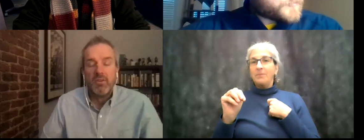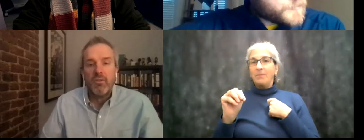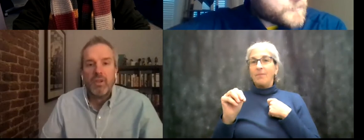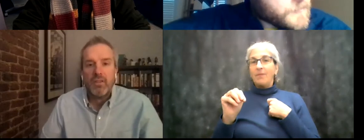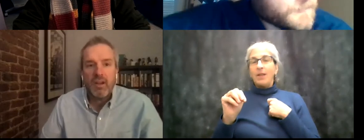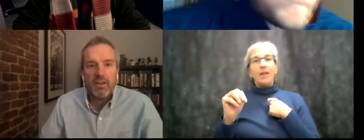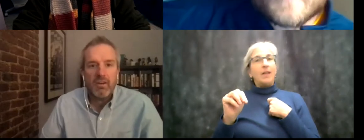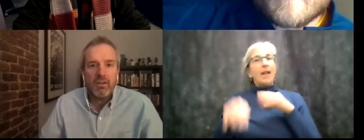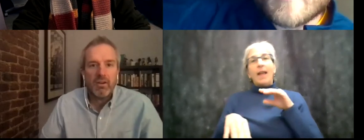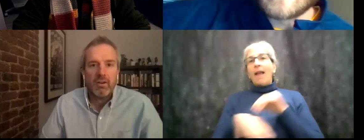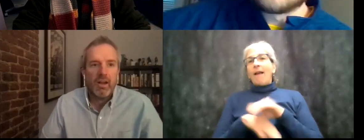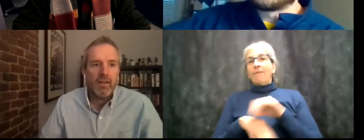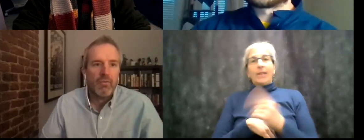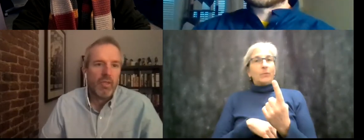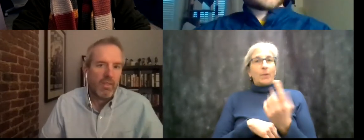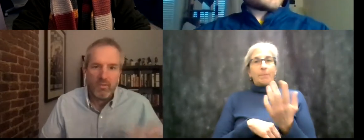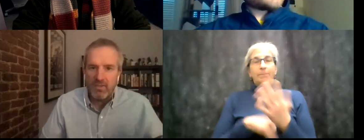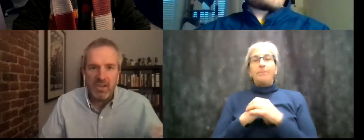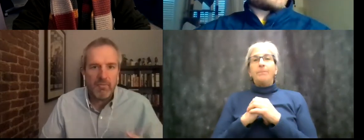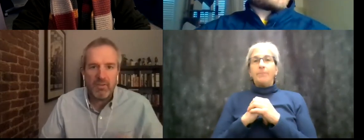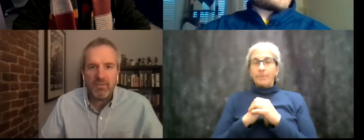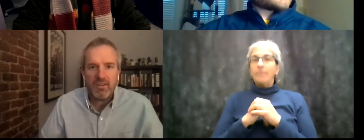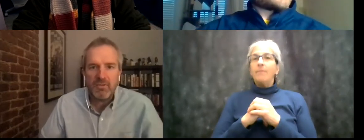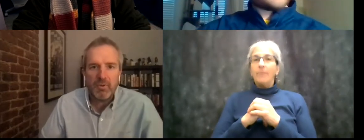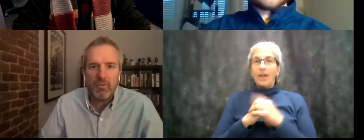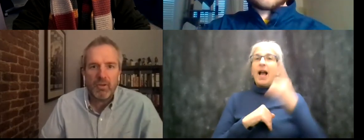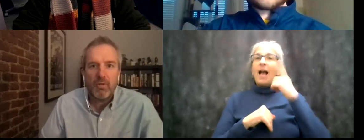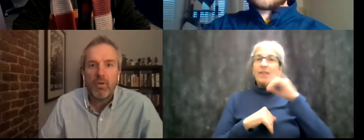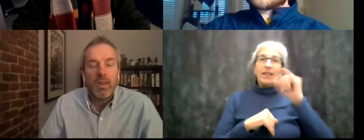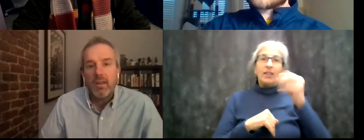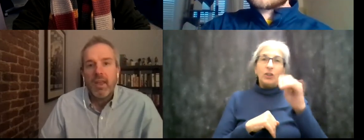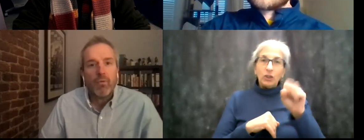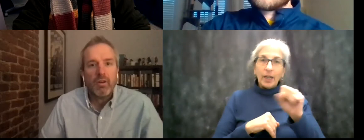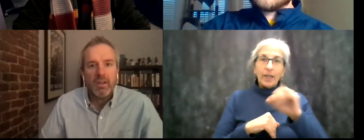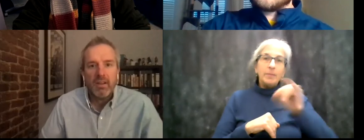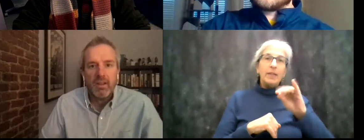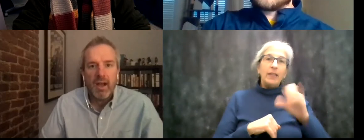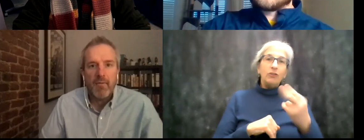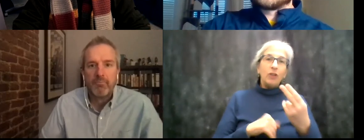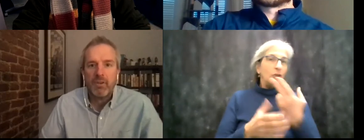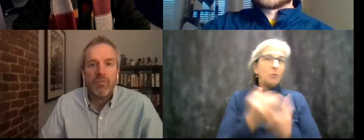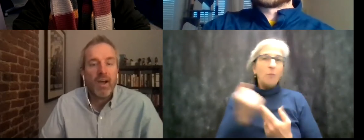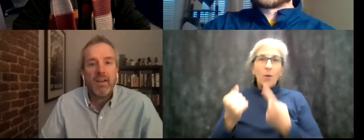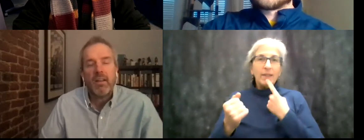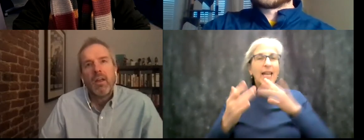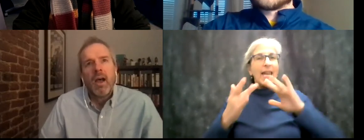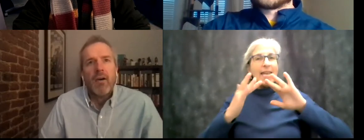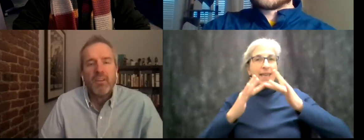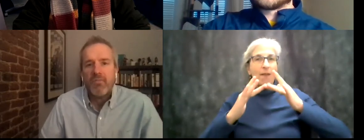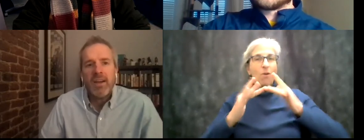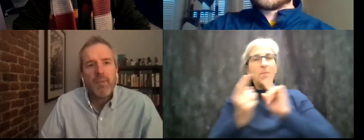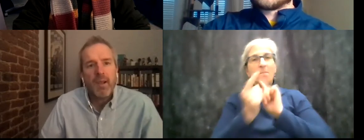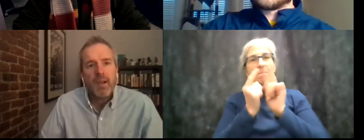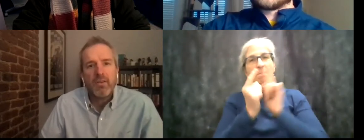I think you touched on it earlier. And James and Josh, you just both talked, you know, networking, I